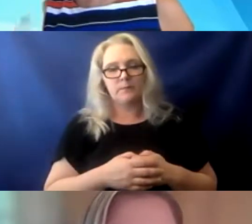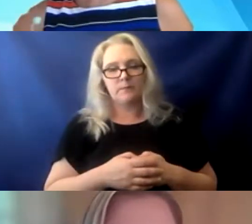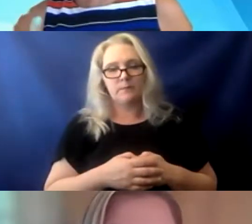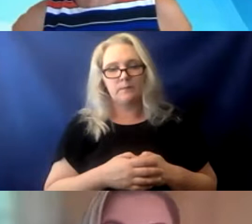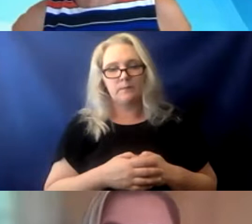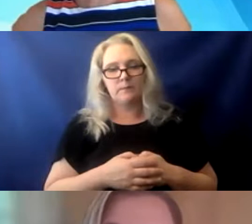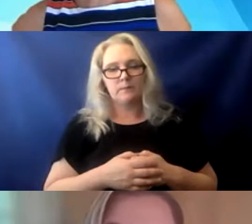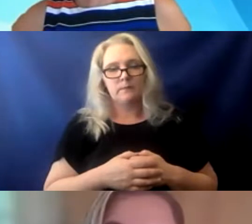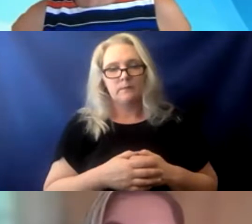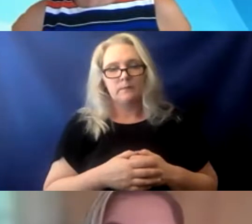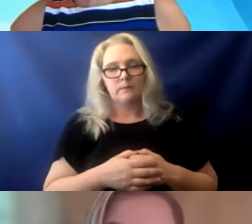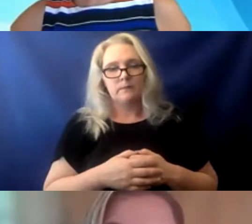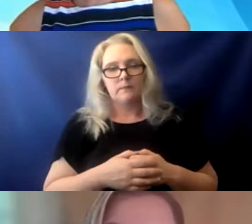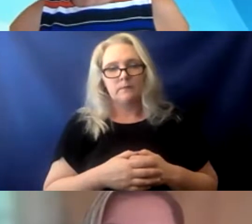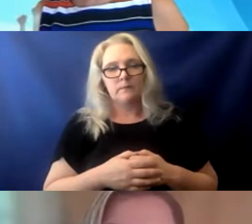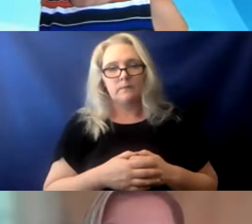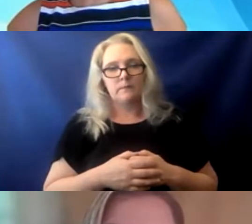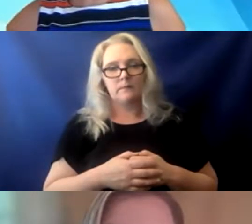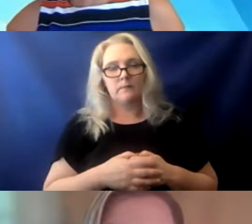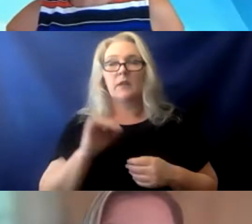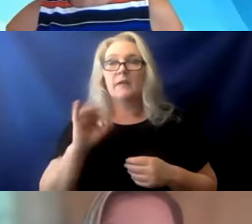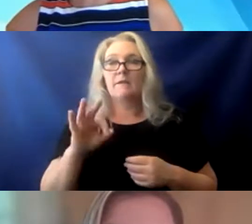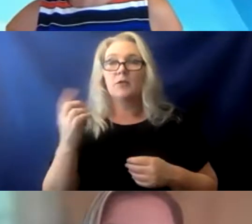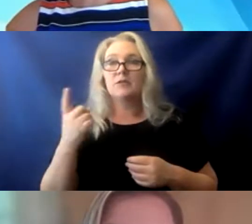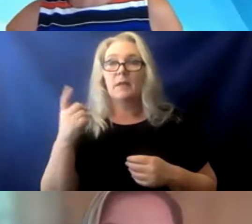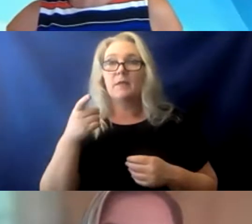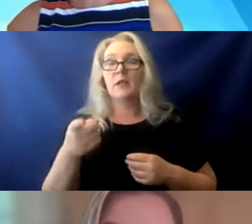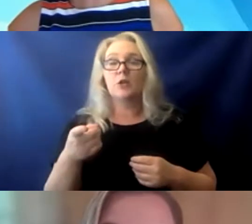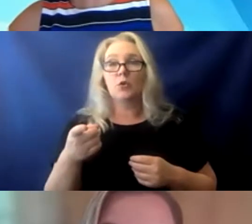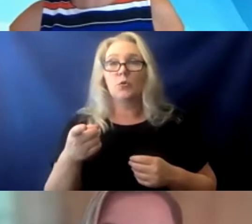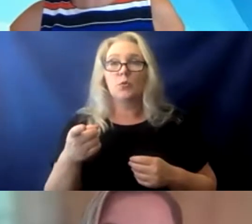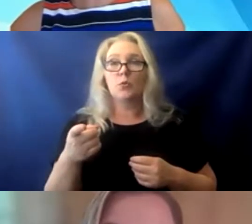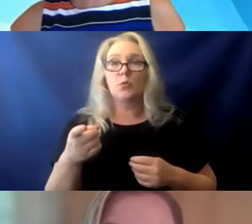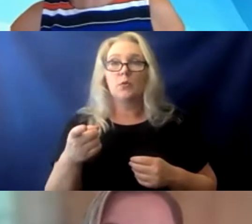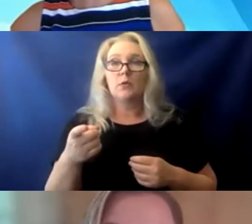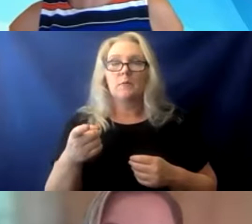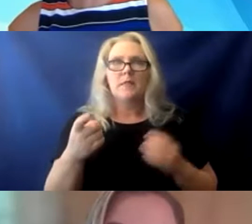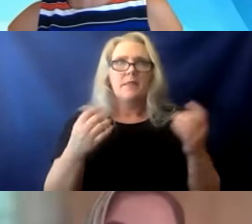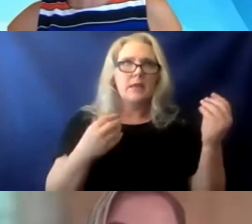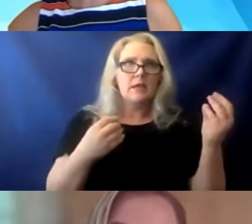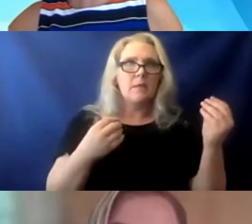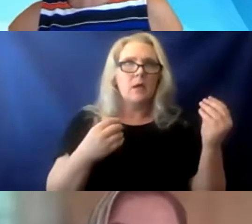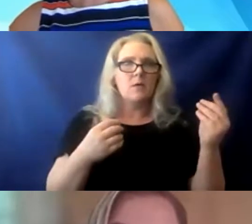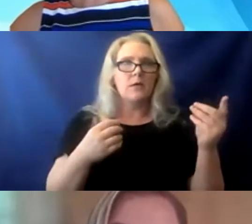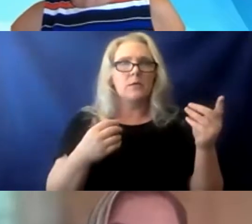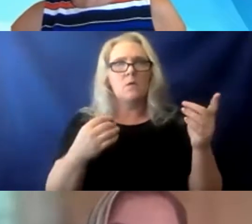comments came in, if there is something that you have been carrying around, we haven't done this yet, or this is a gap, or this is off mark,